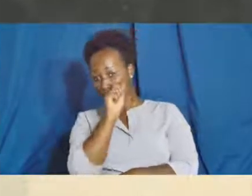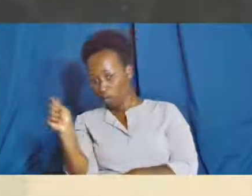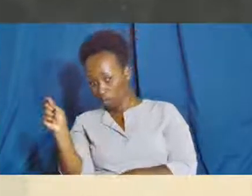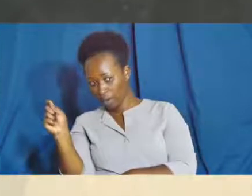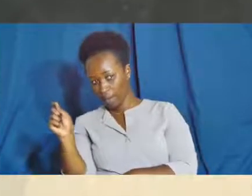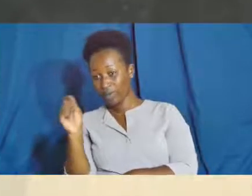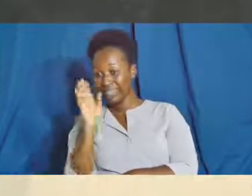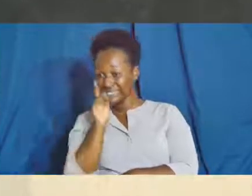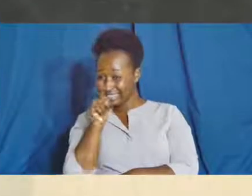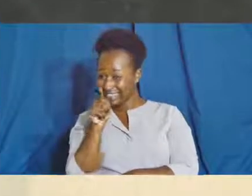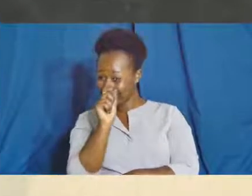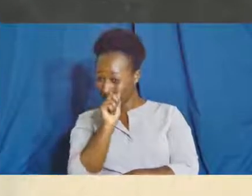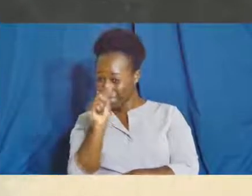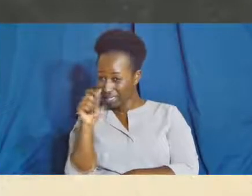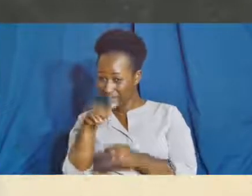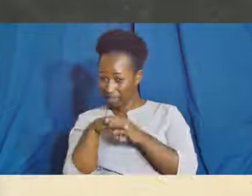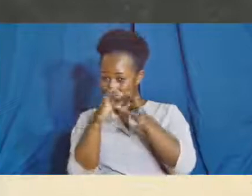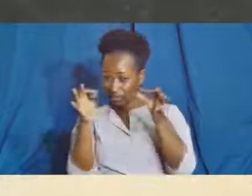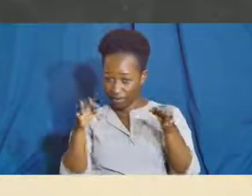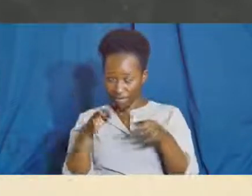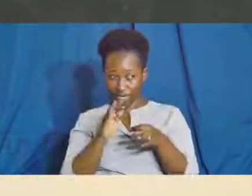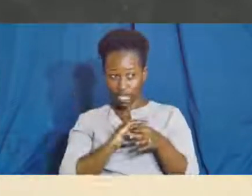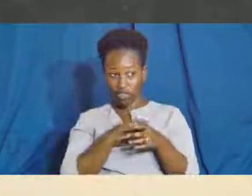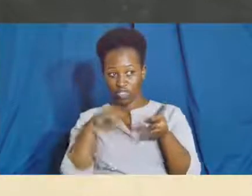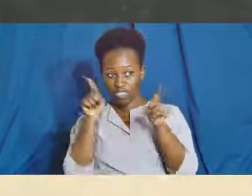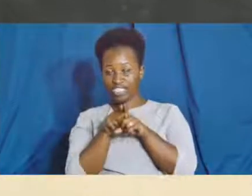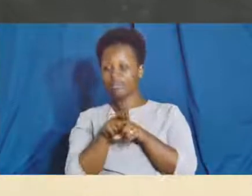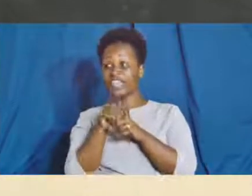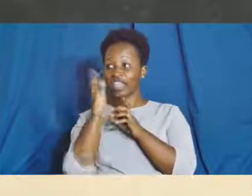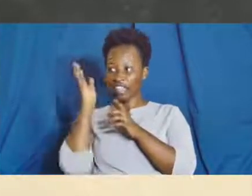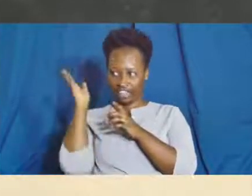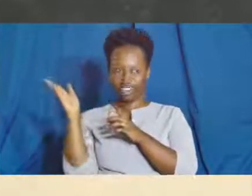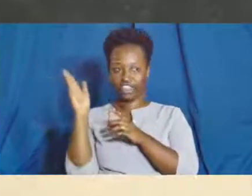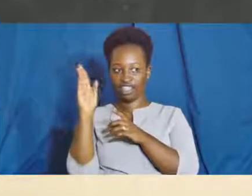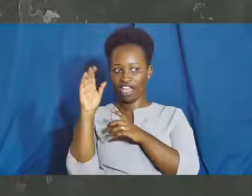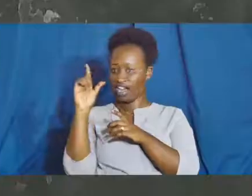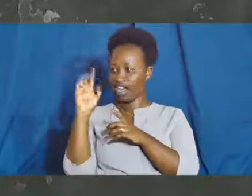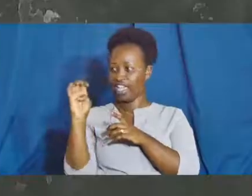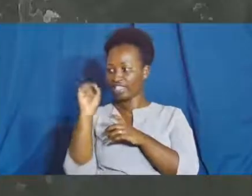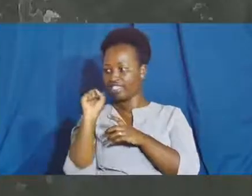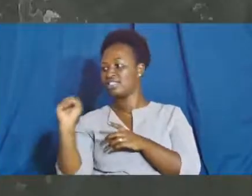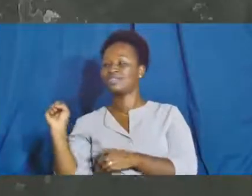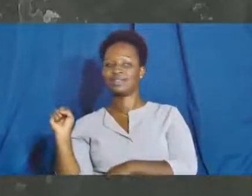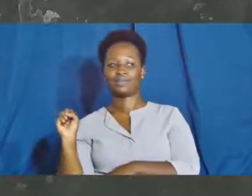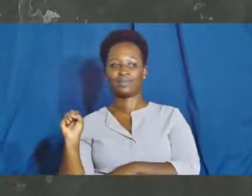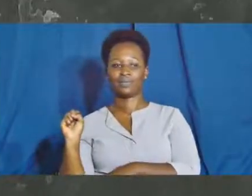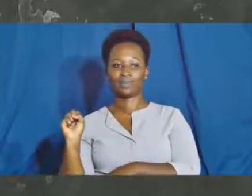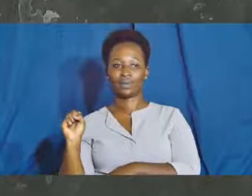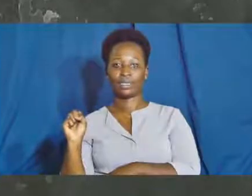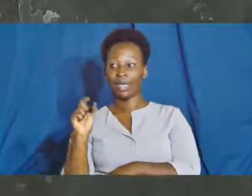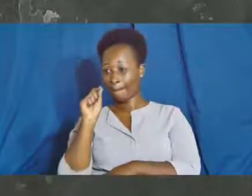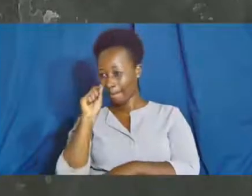Subtract this minus in our formula, it is this when it comes to our table. Less, that is